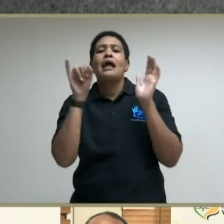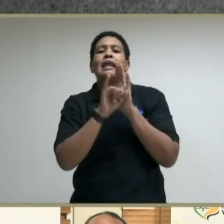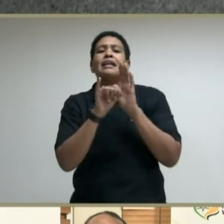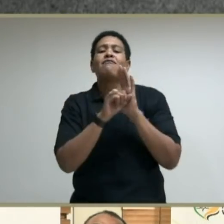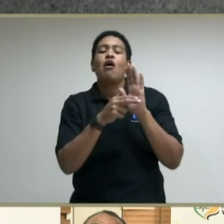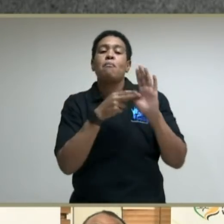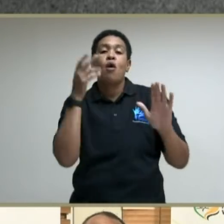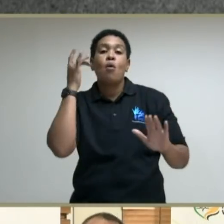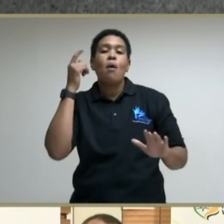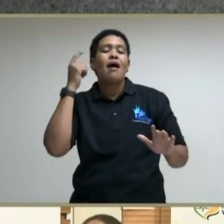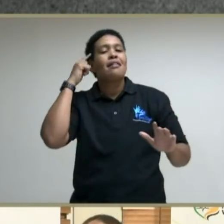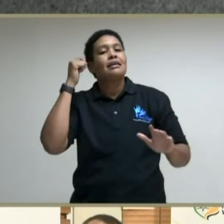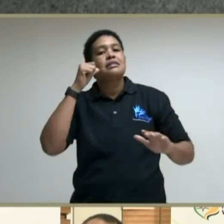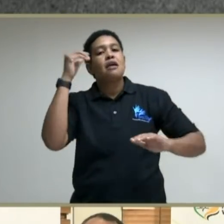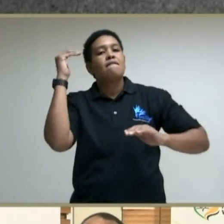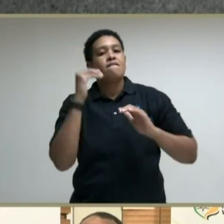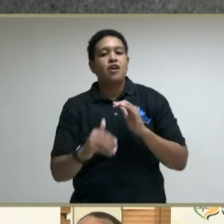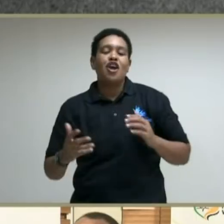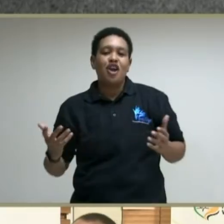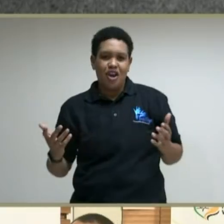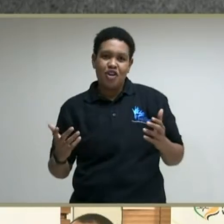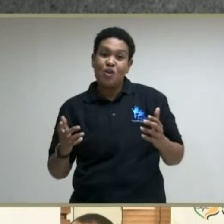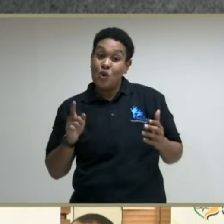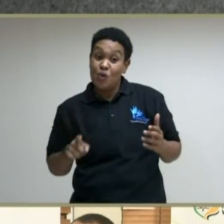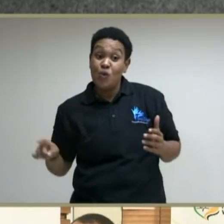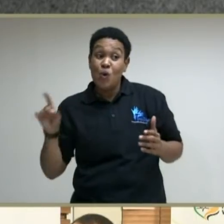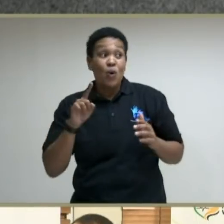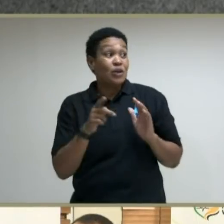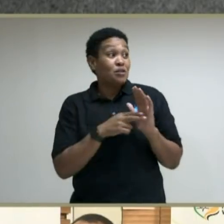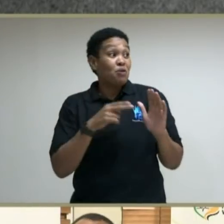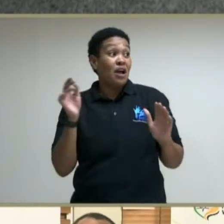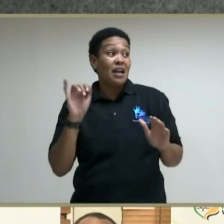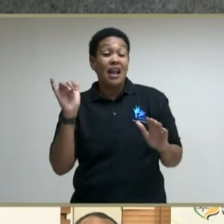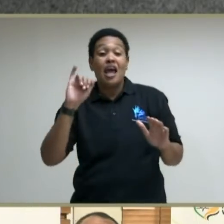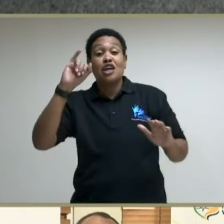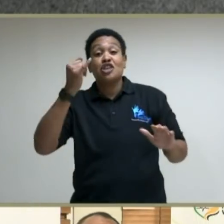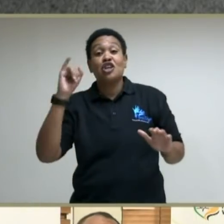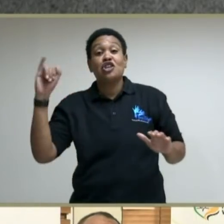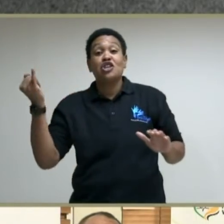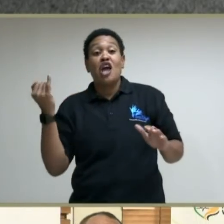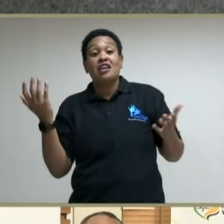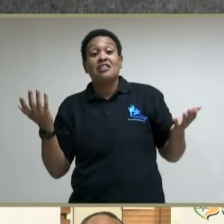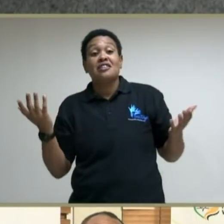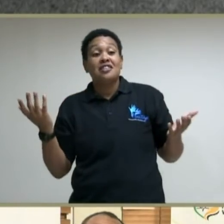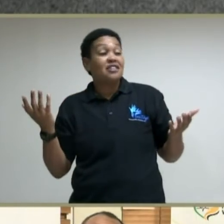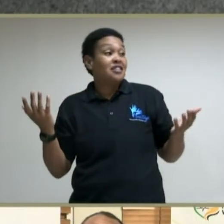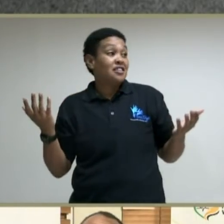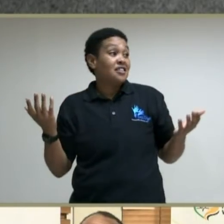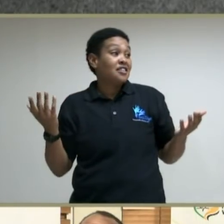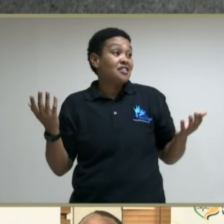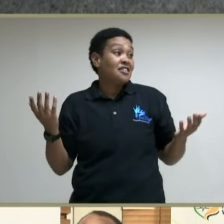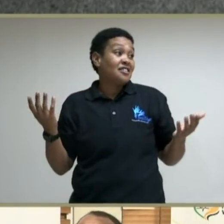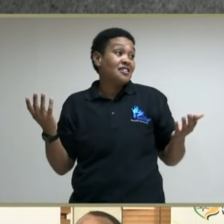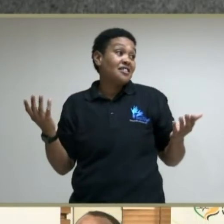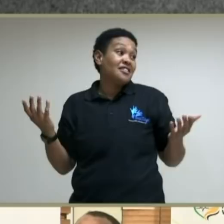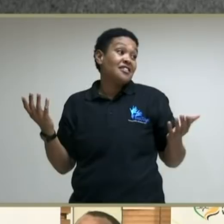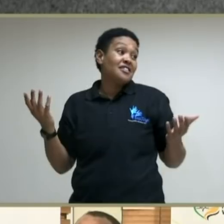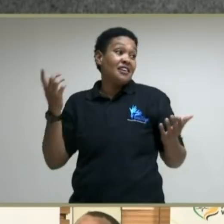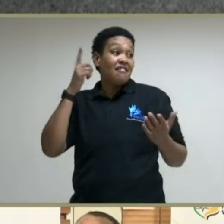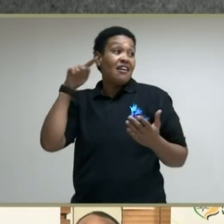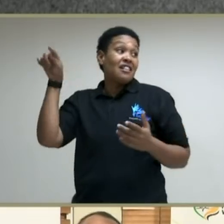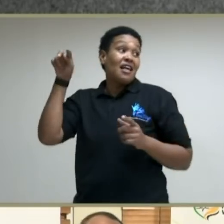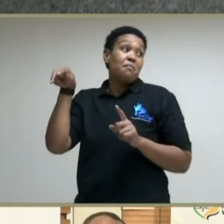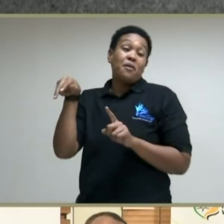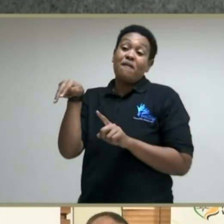I think it is unfair to those brands like Johnson & Johnson for them to be viewed as